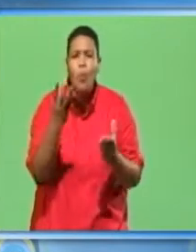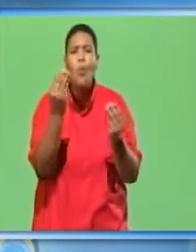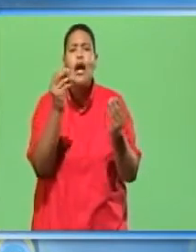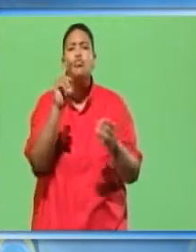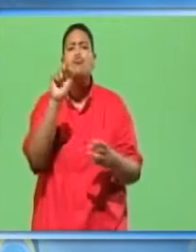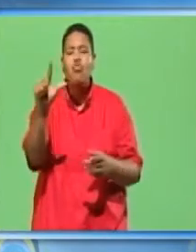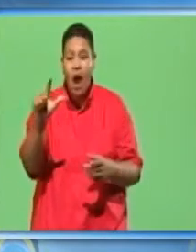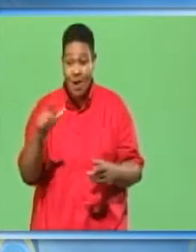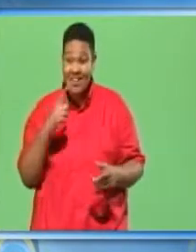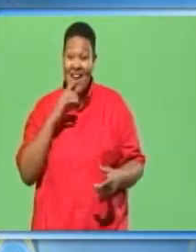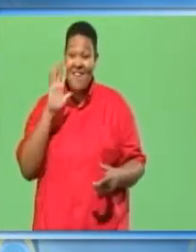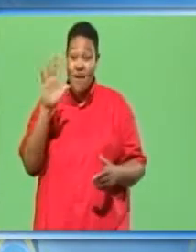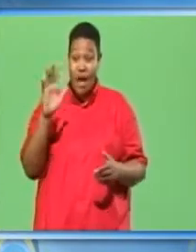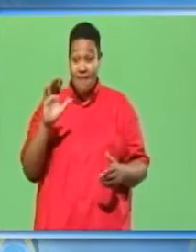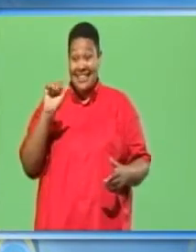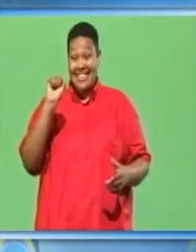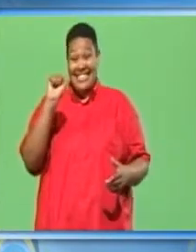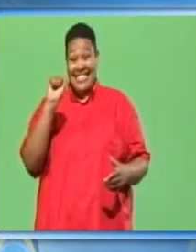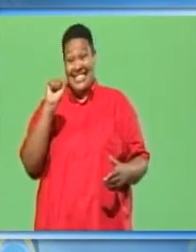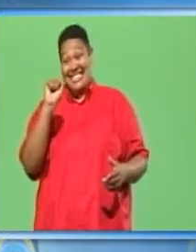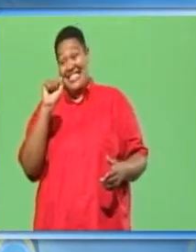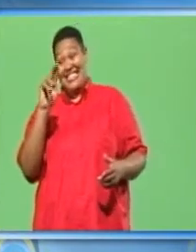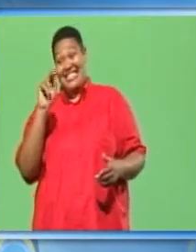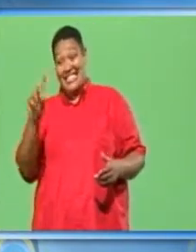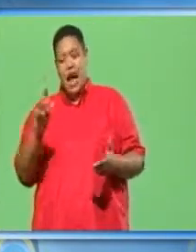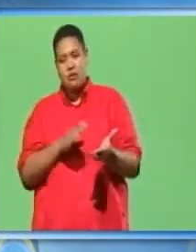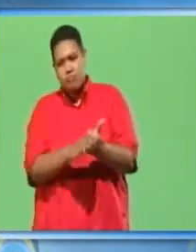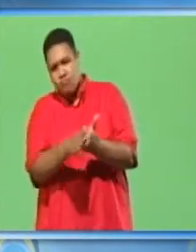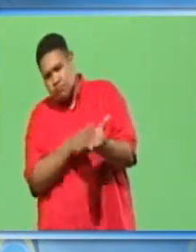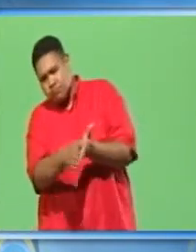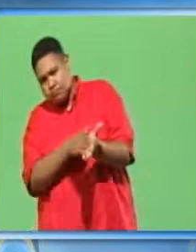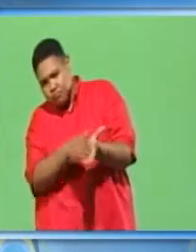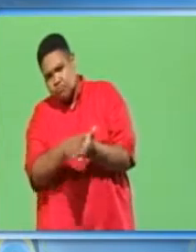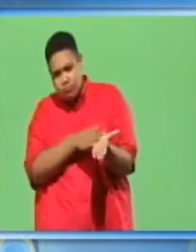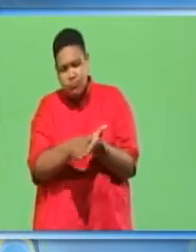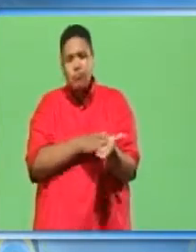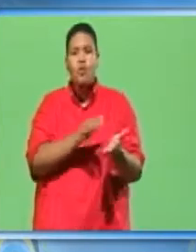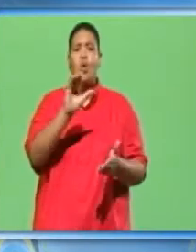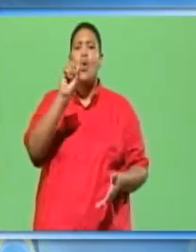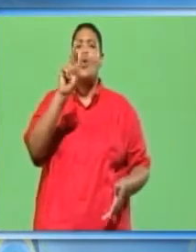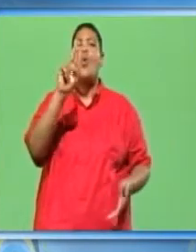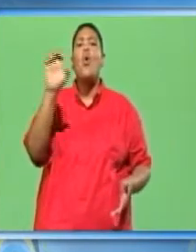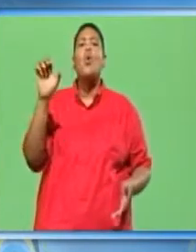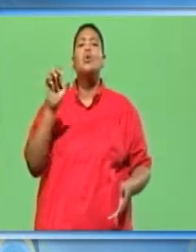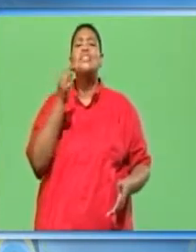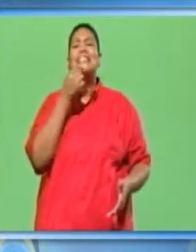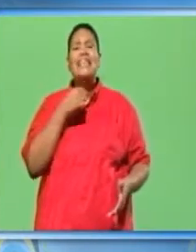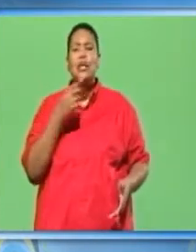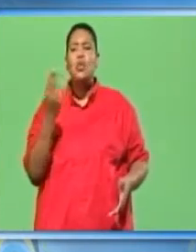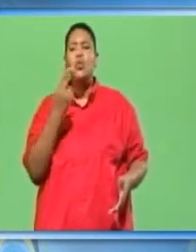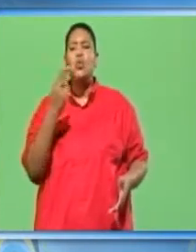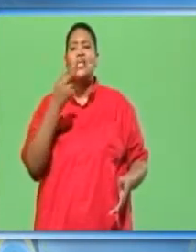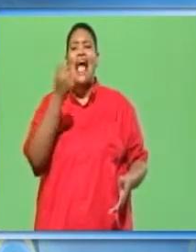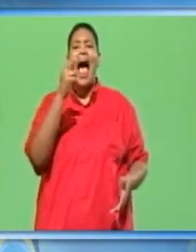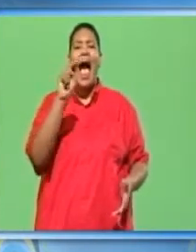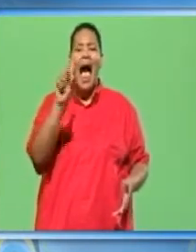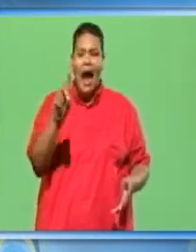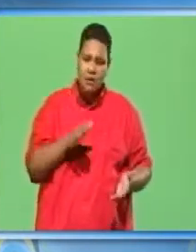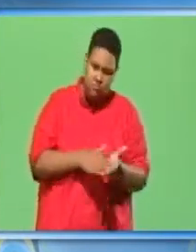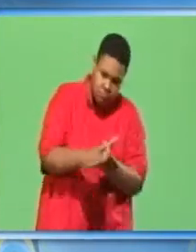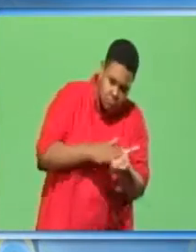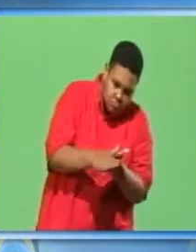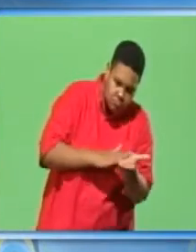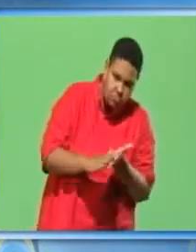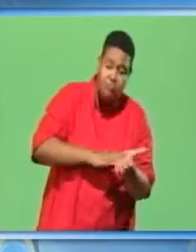from coarse to fine of the 625mm or 100mm table parts using hand sanding.